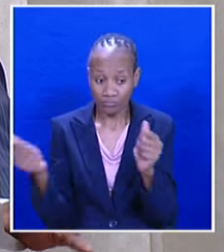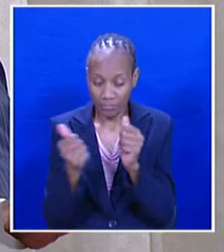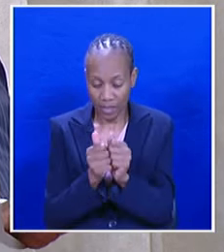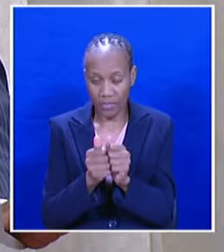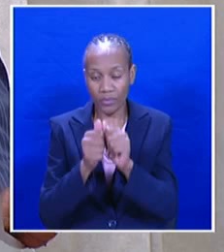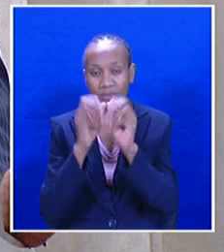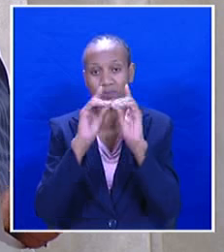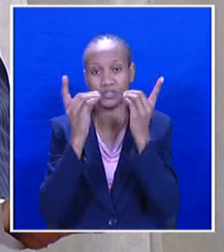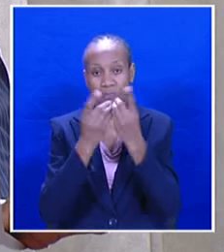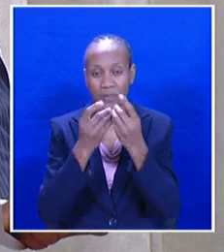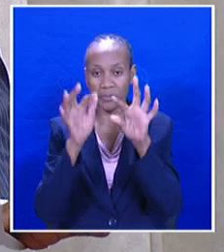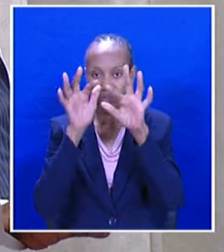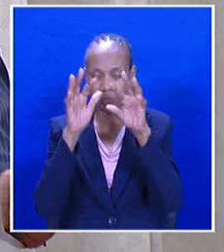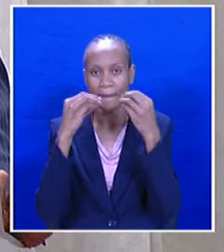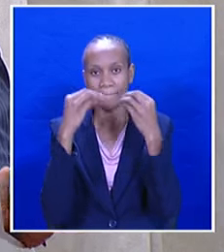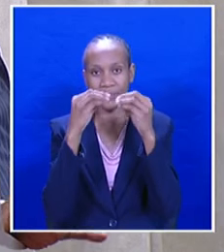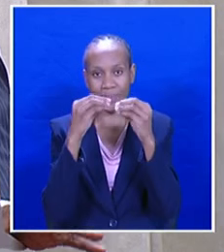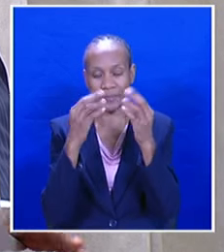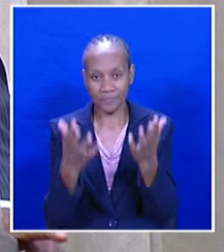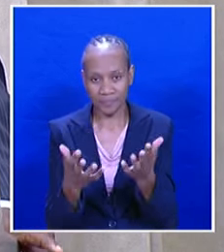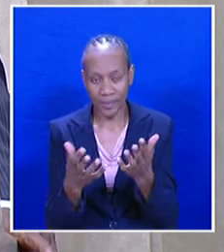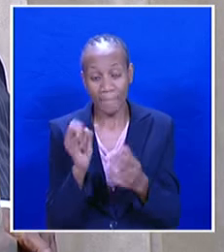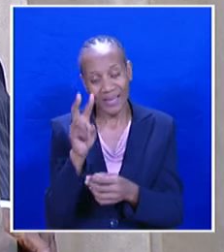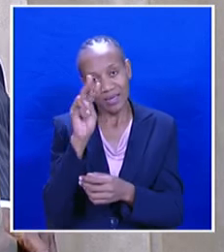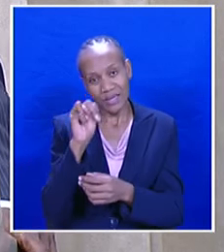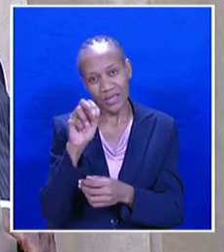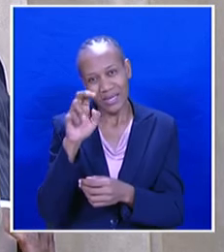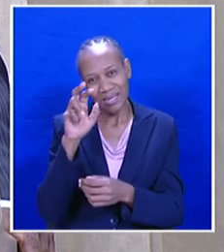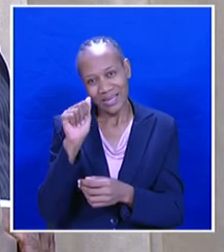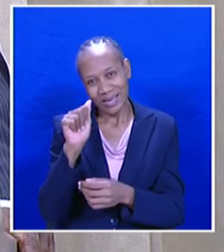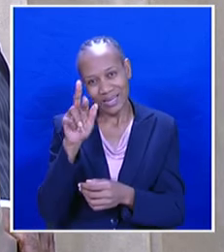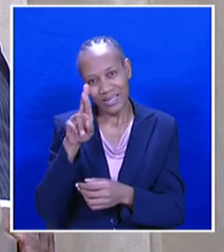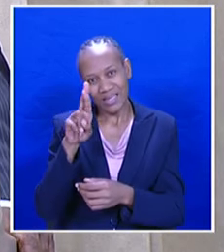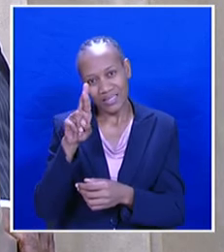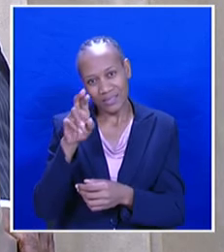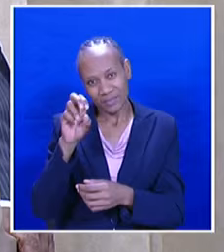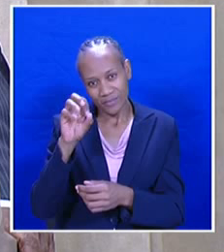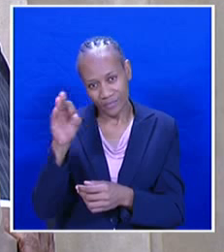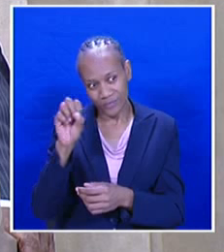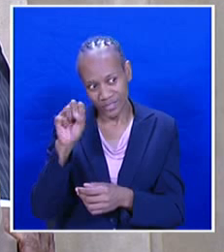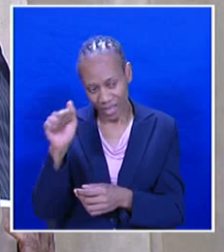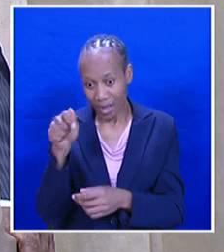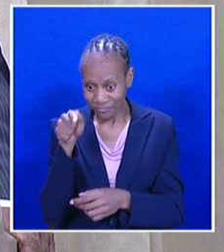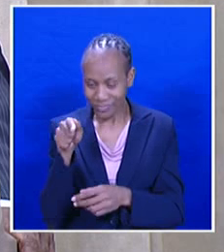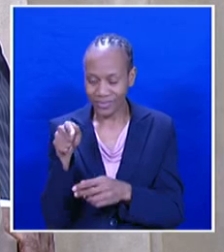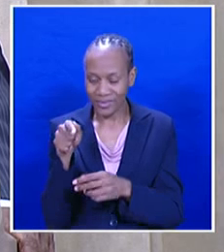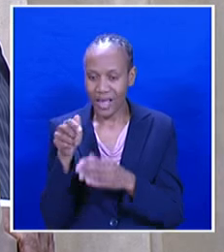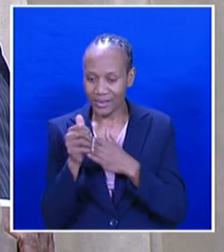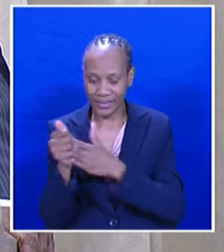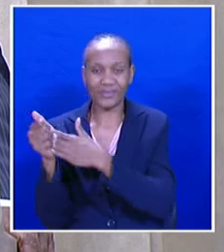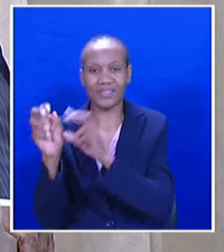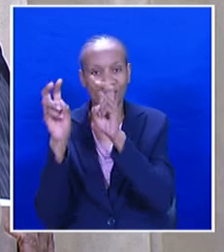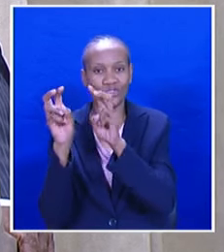are then finalized. But NERSA is the main player in this. So I think we should wait